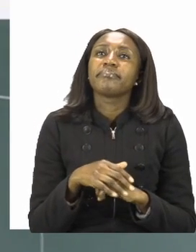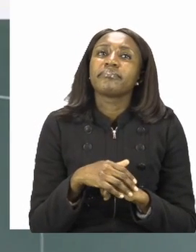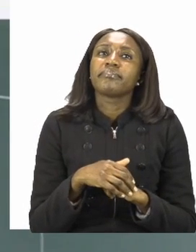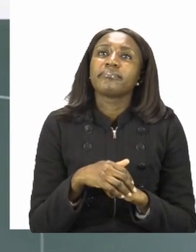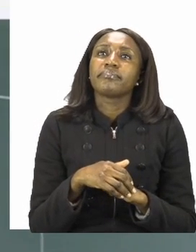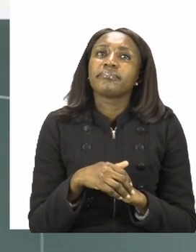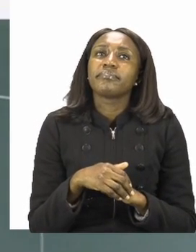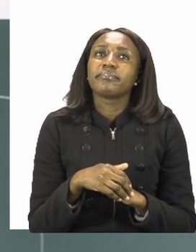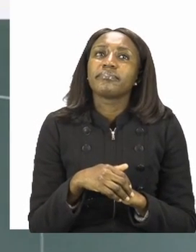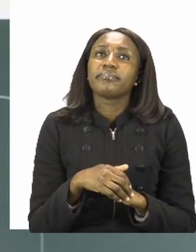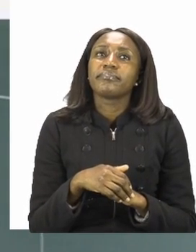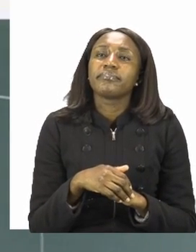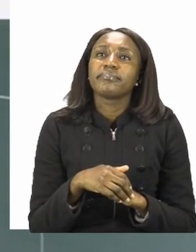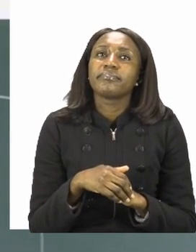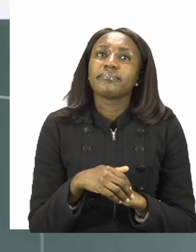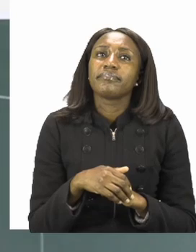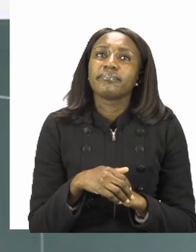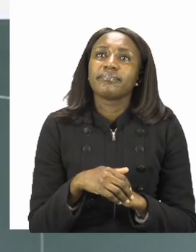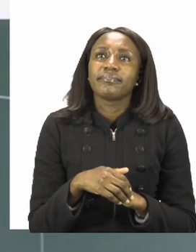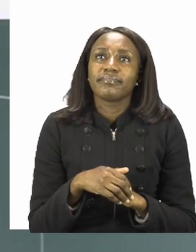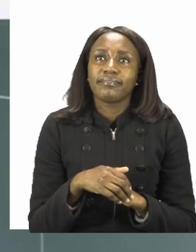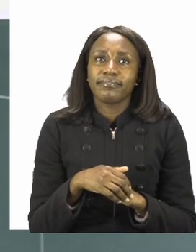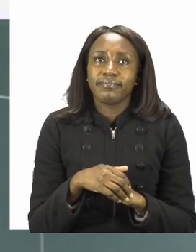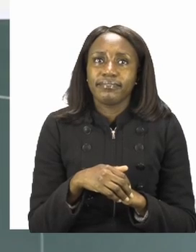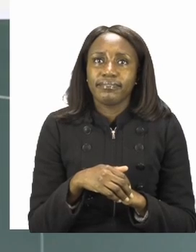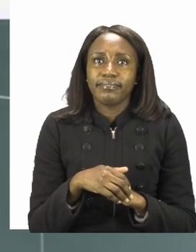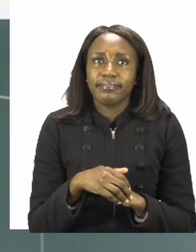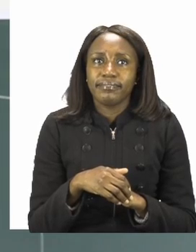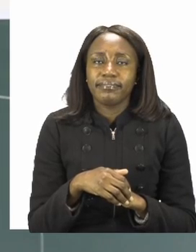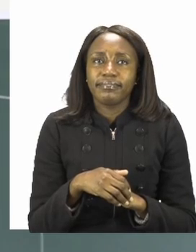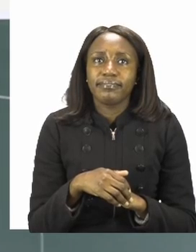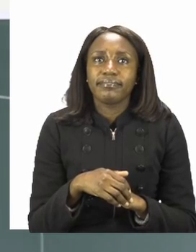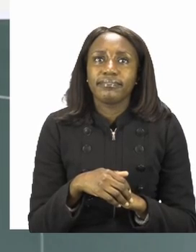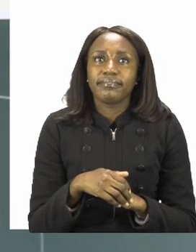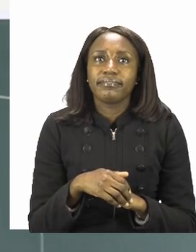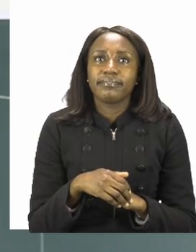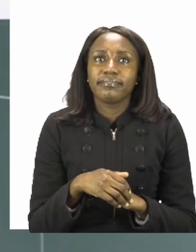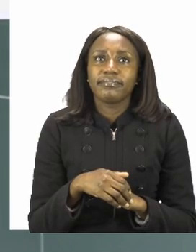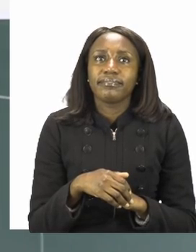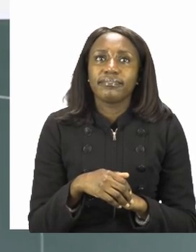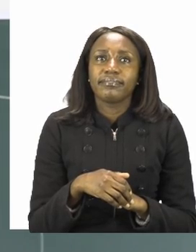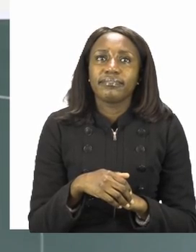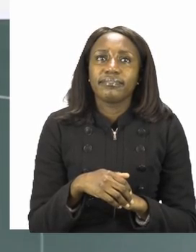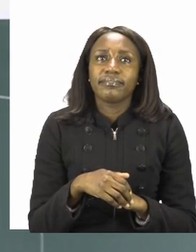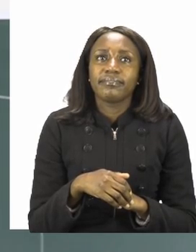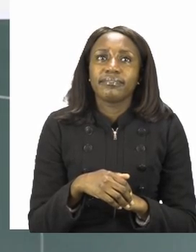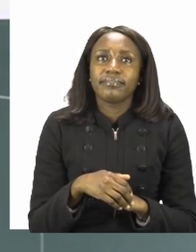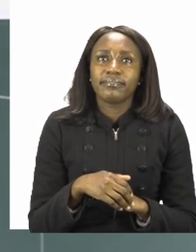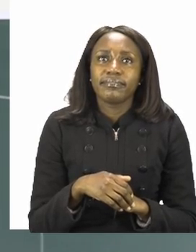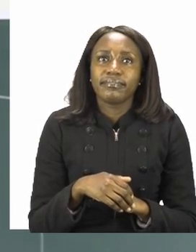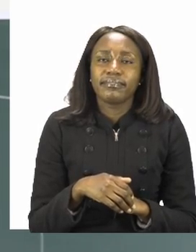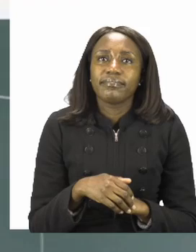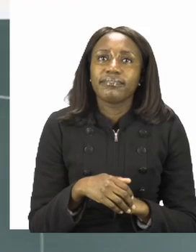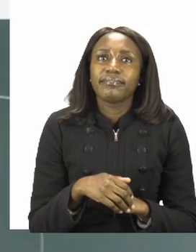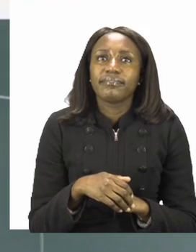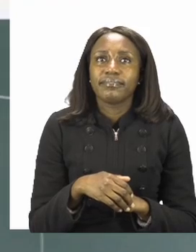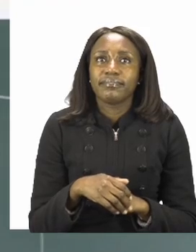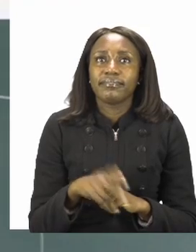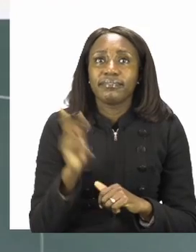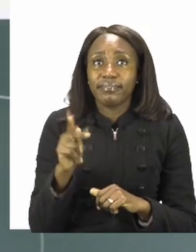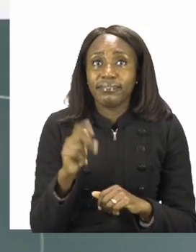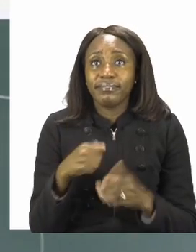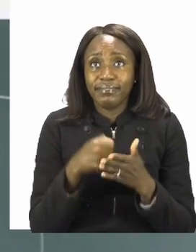and press your pencil down on the paper so that everything comes out beautifully. Let's try